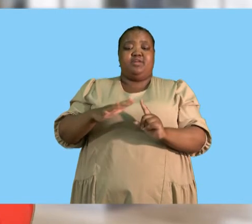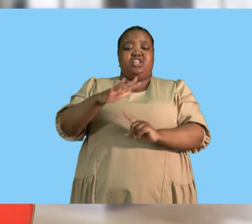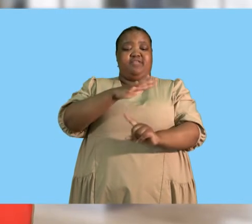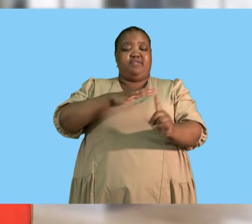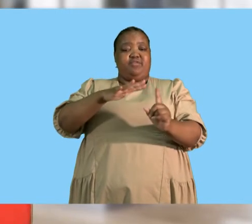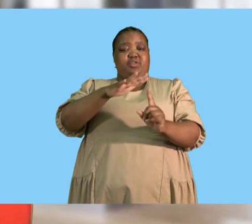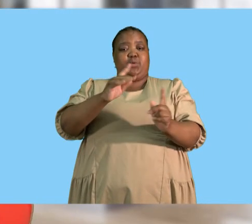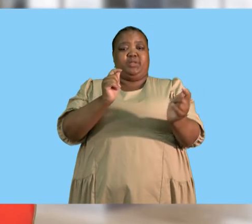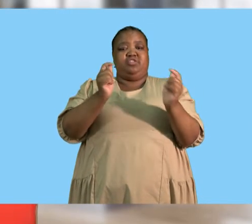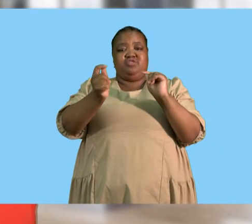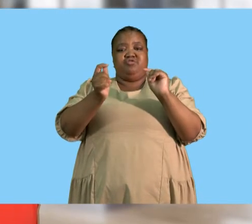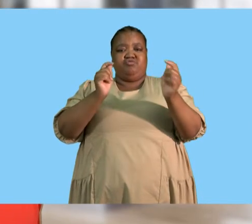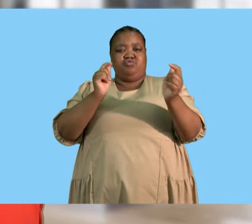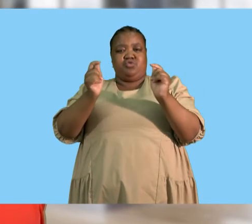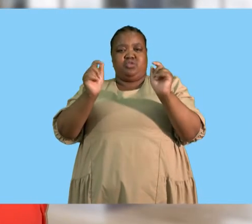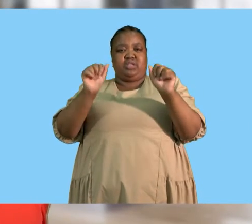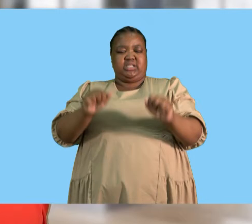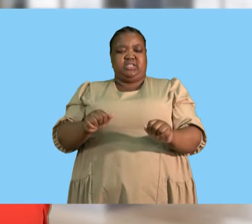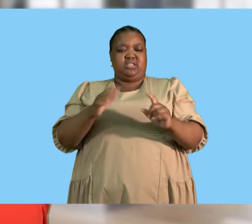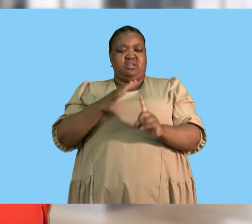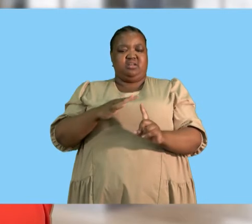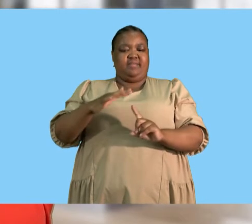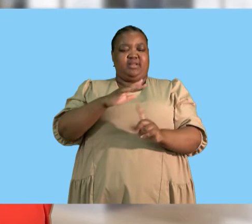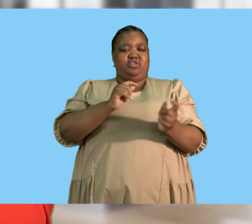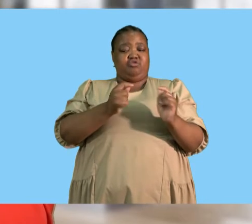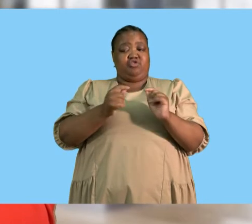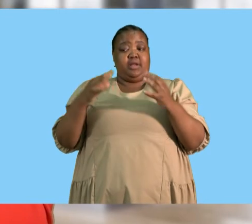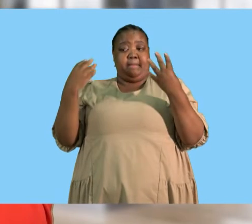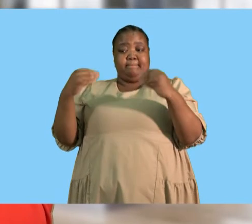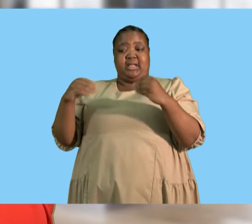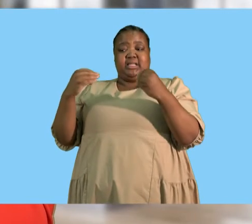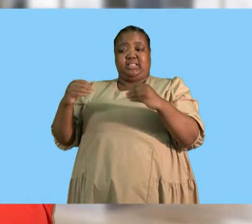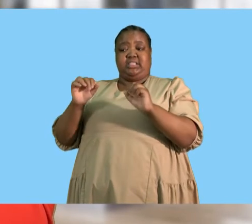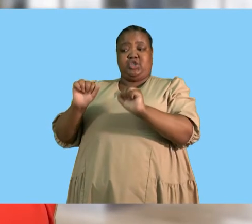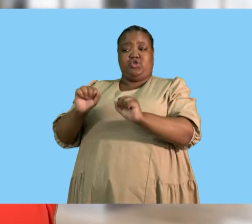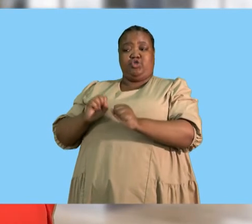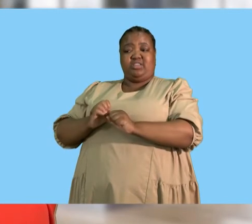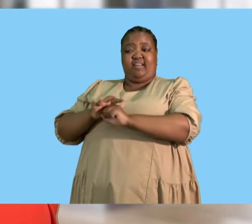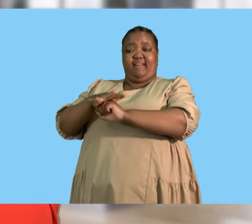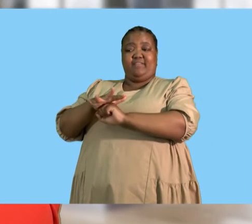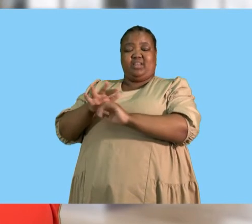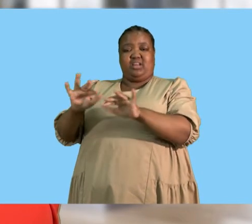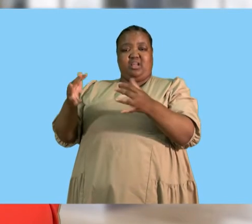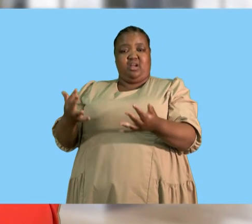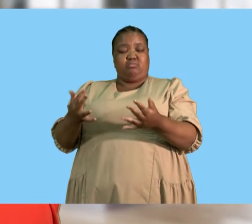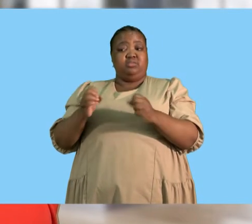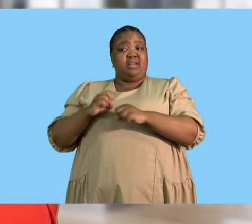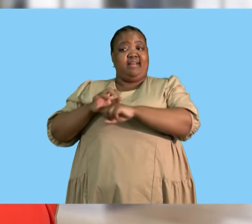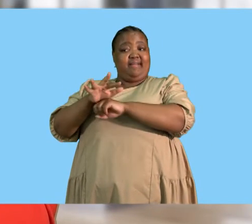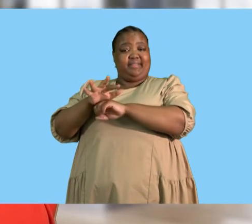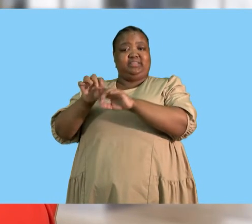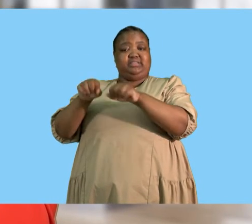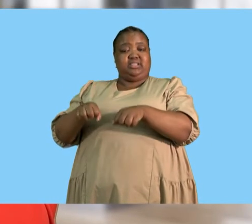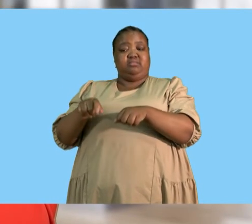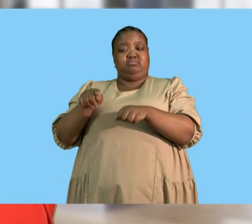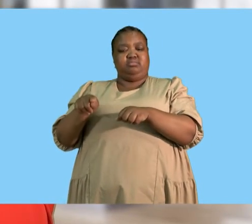at environmental changes. How does the environmental change affect your business? Does it affect it in any way? And if